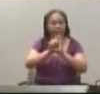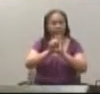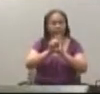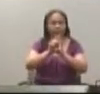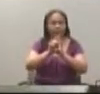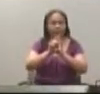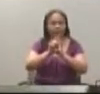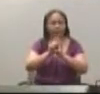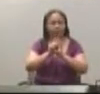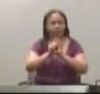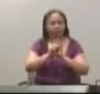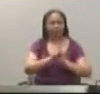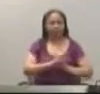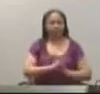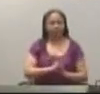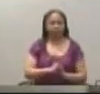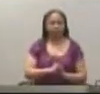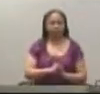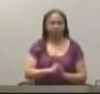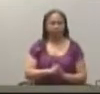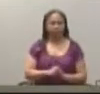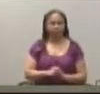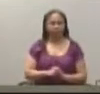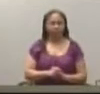Father, this talk is for you too.